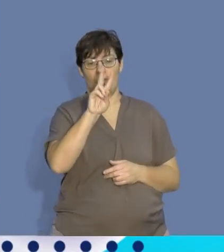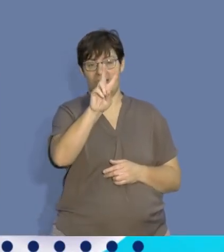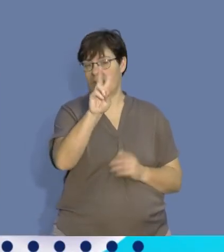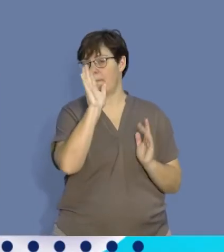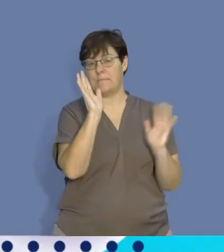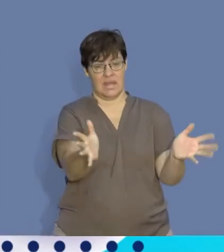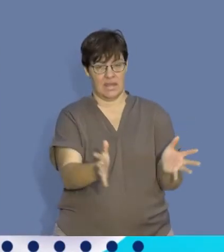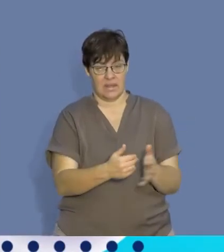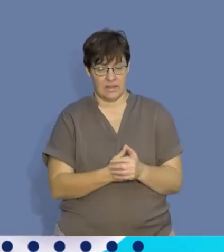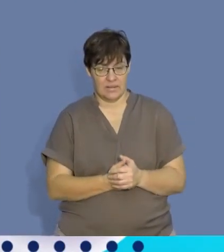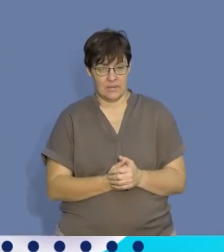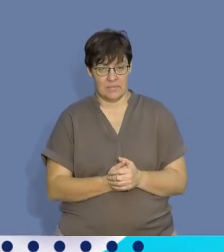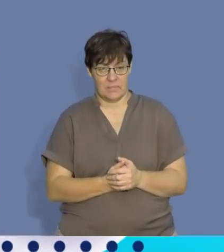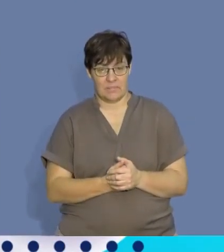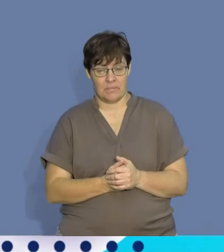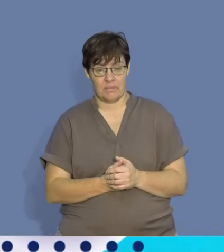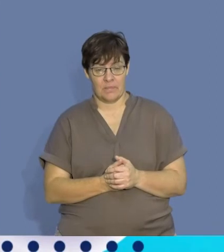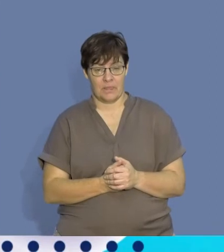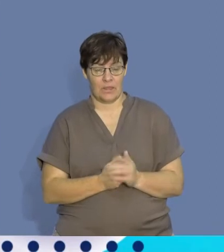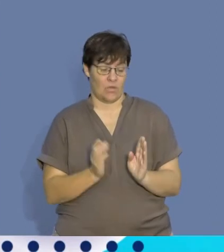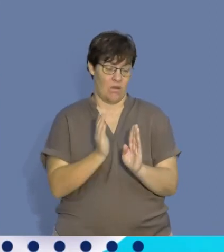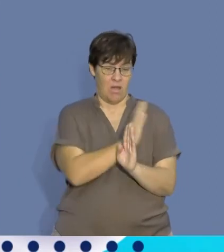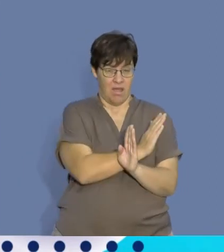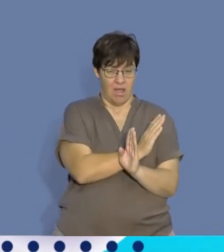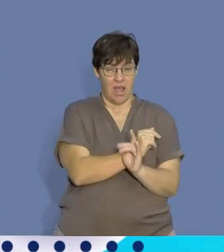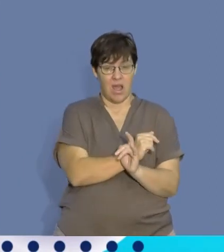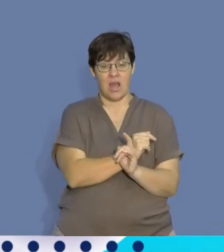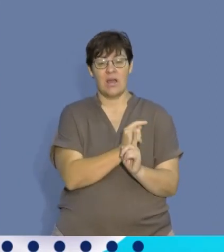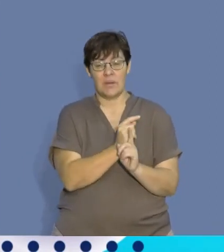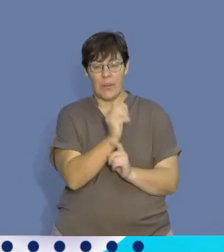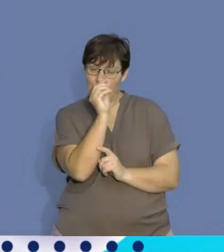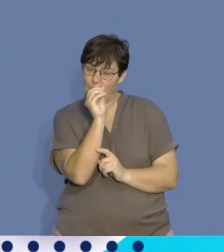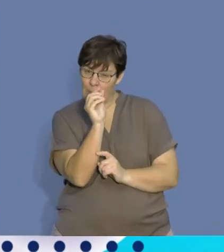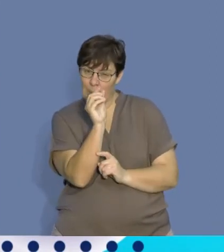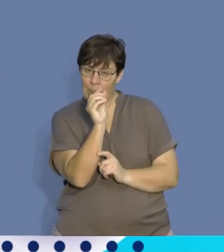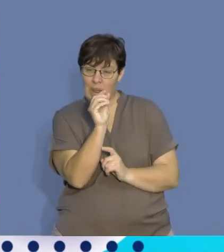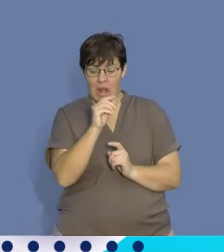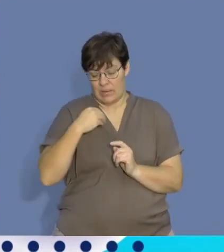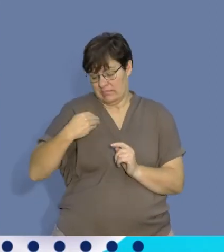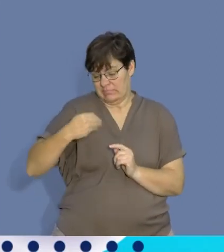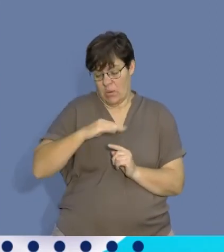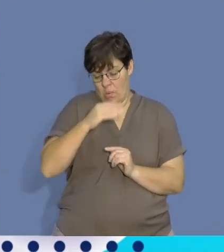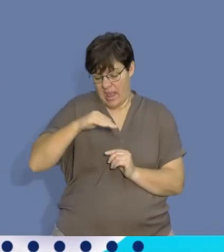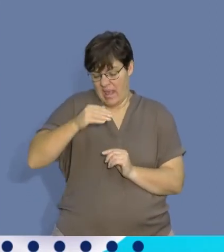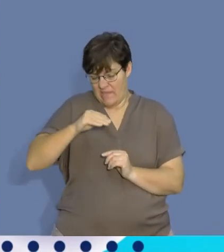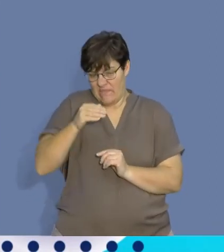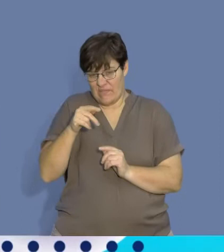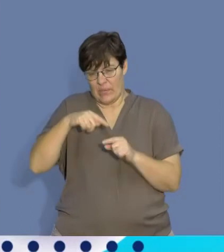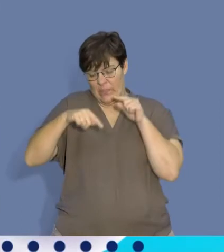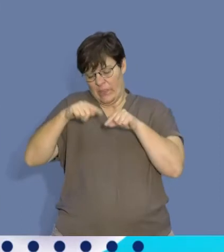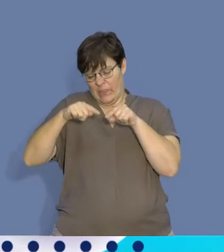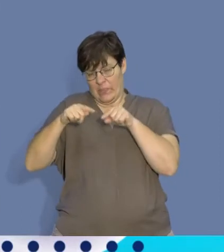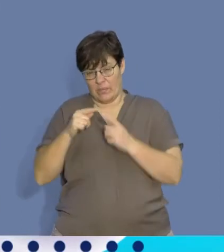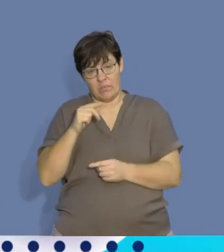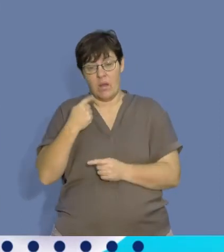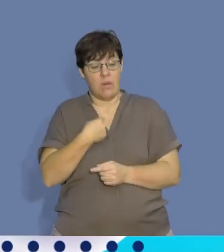at the top end of the frequency, so it's a very small wavelength. We can't see